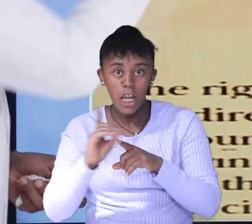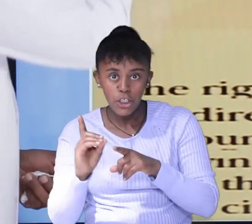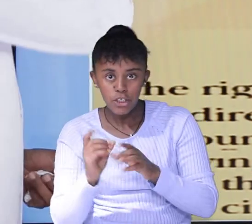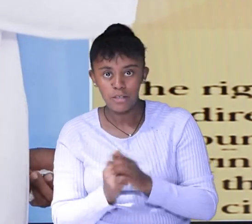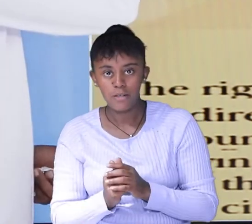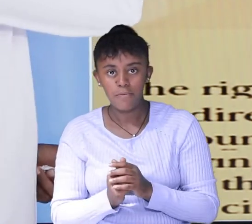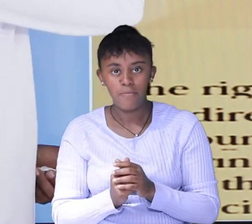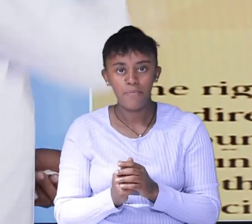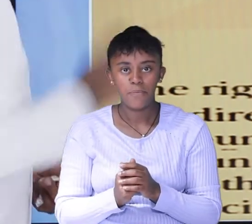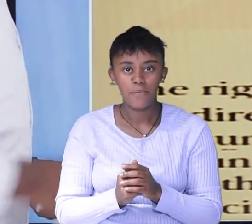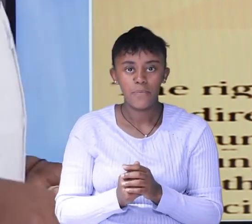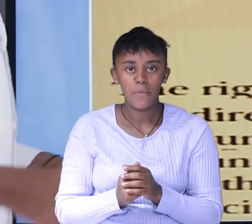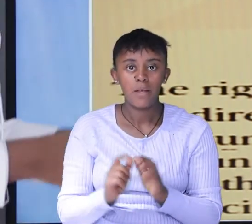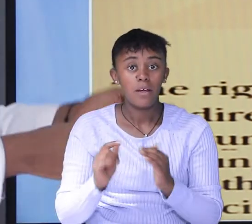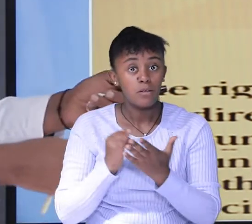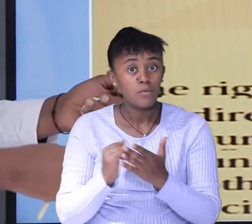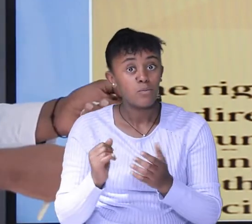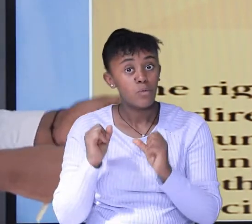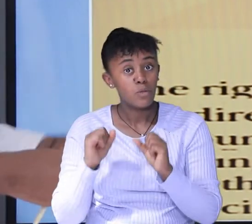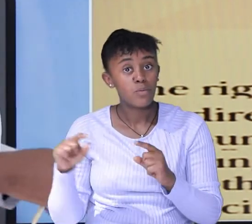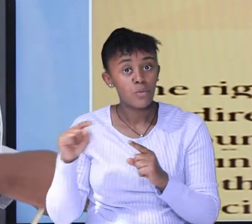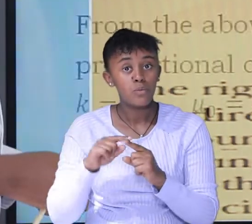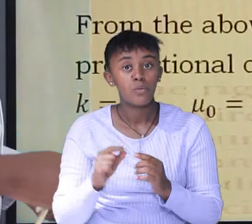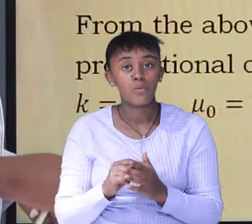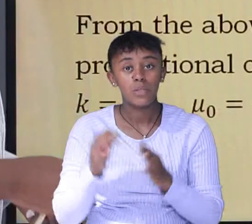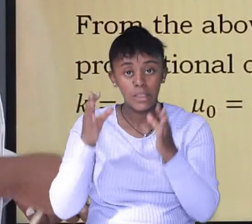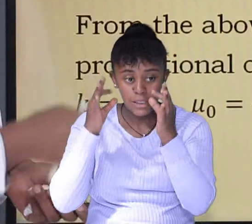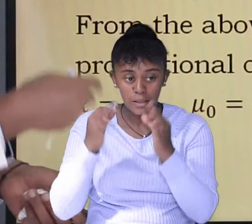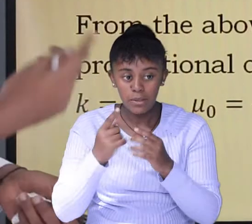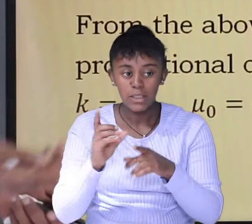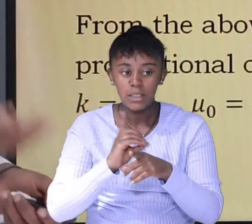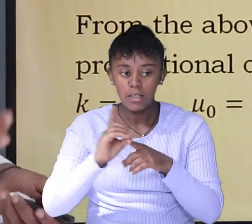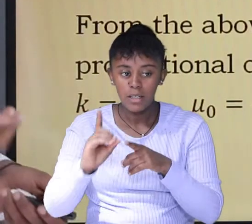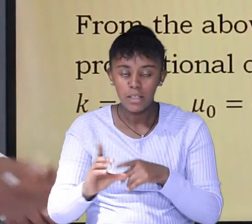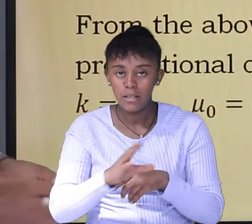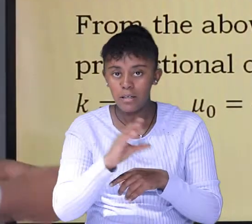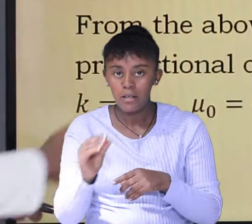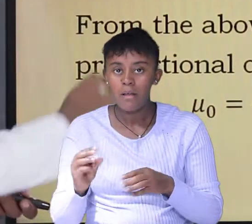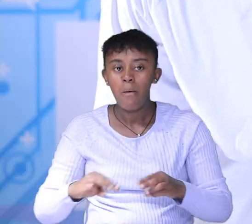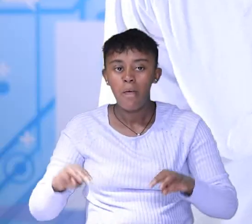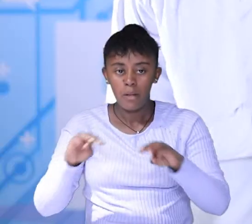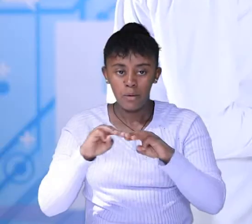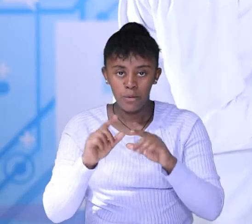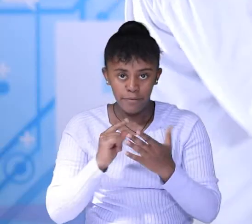the right, the current is acting downward. So, using your right-hand rule, your thumb points towards